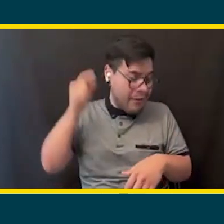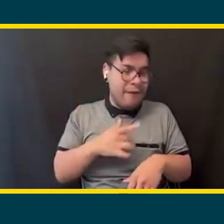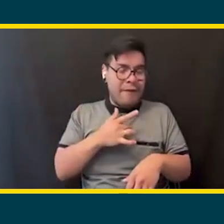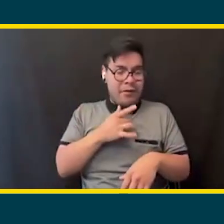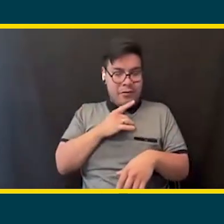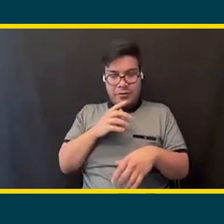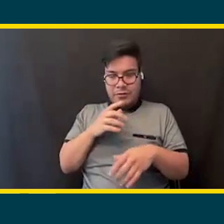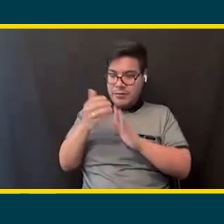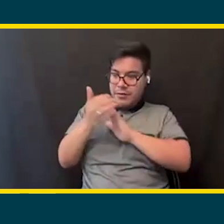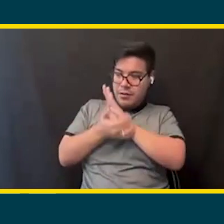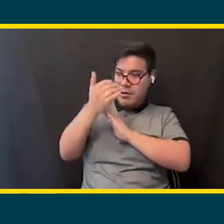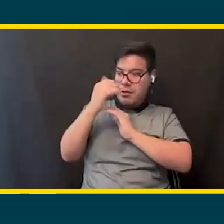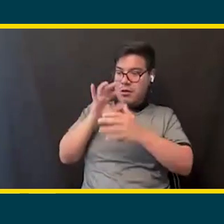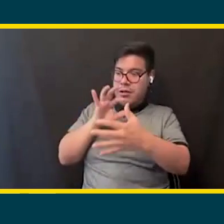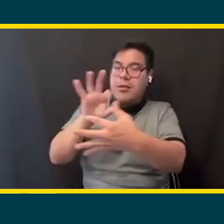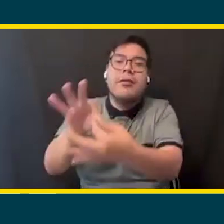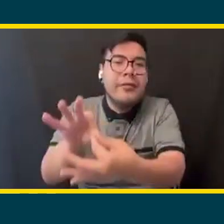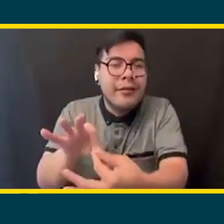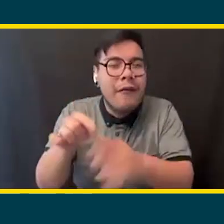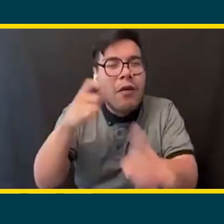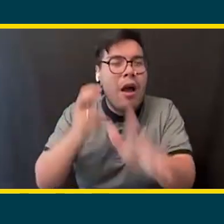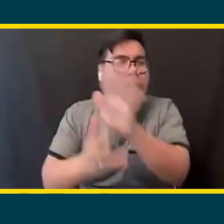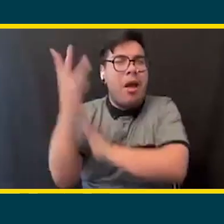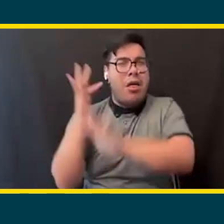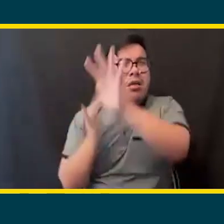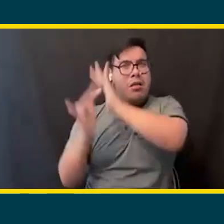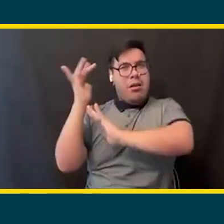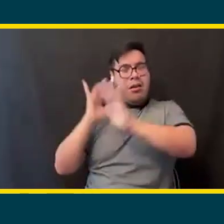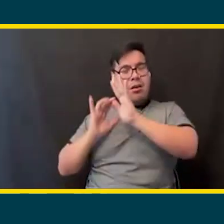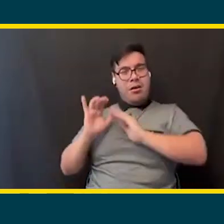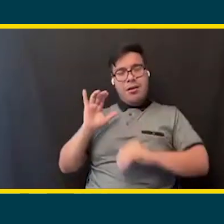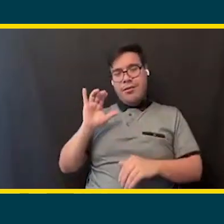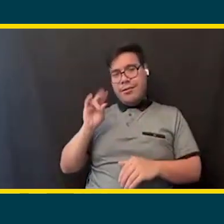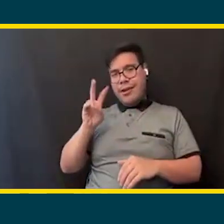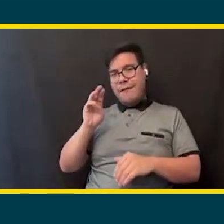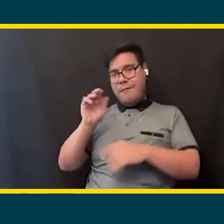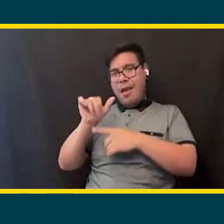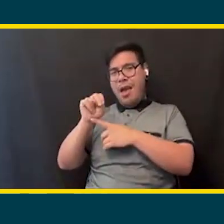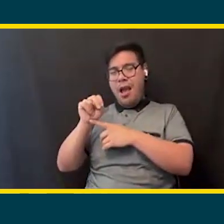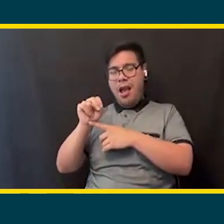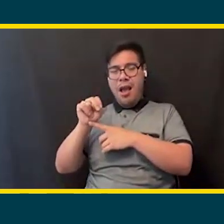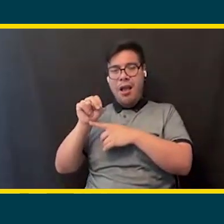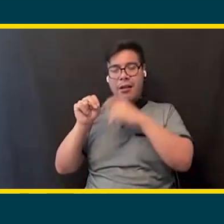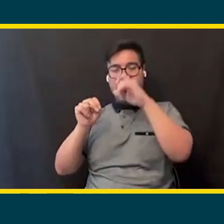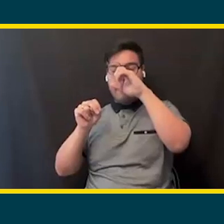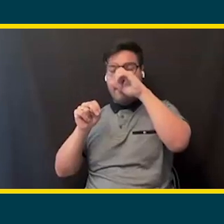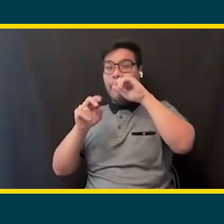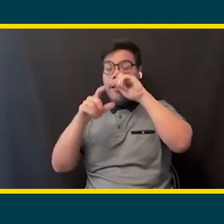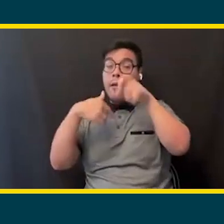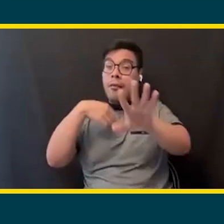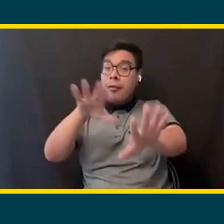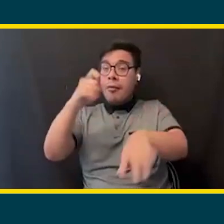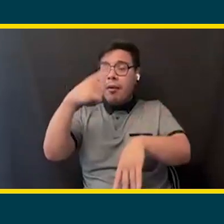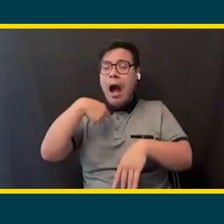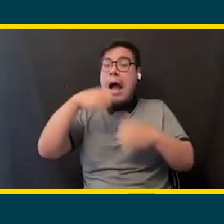That's primitive back in like the caveman days, right? So then even though I can logically know, like,